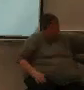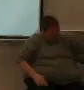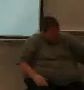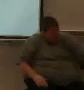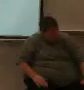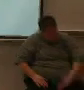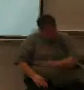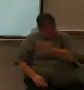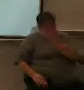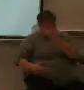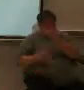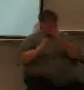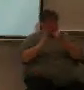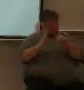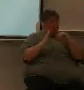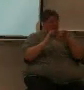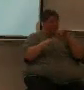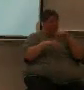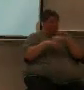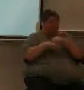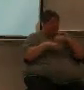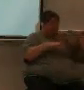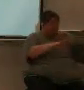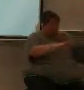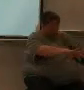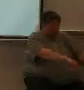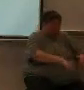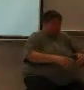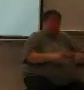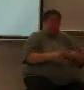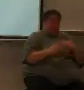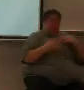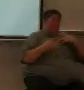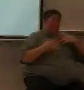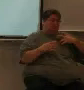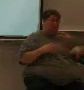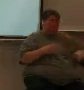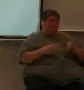would be very sensitive to additions of acid into their watershed.